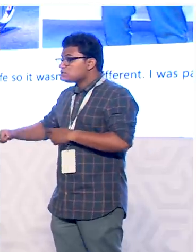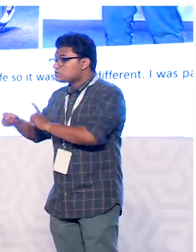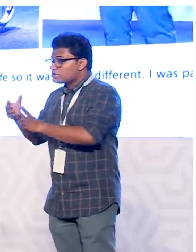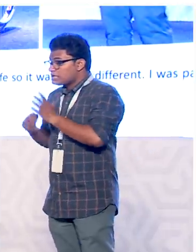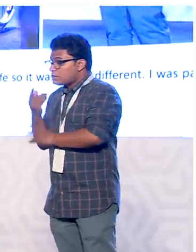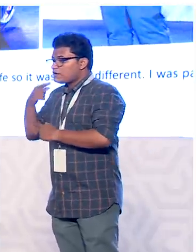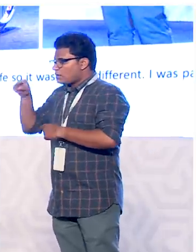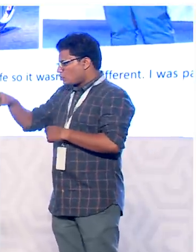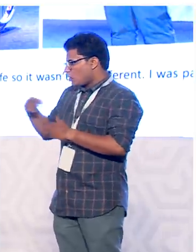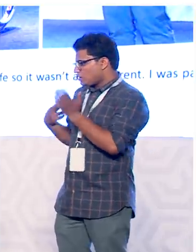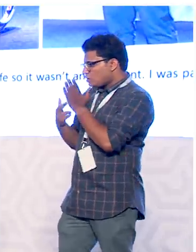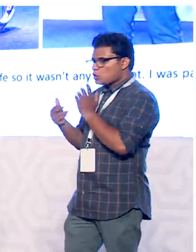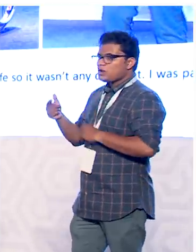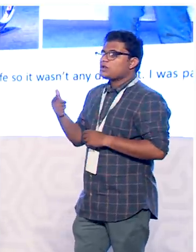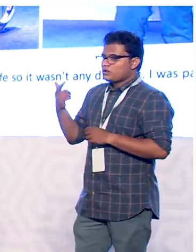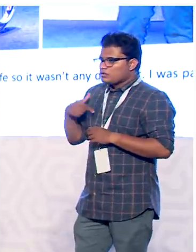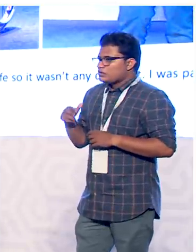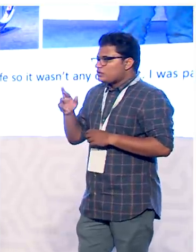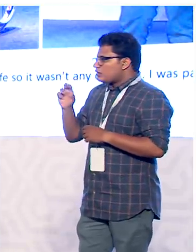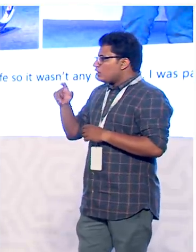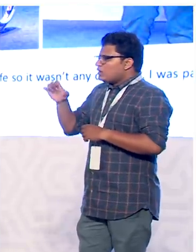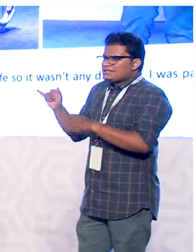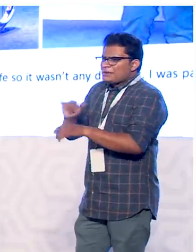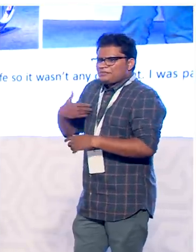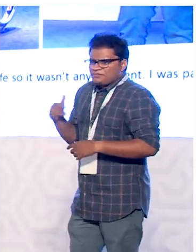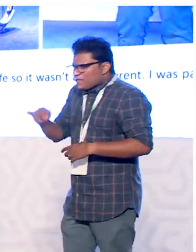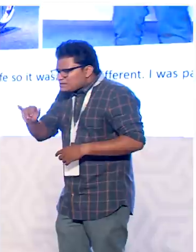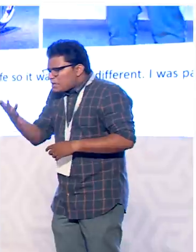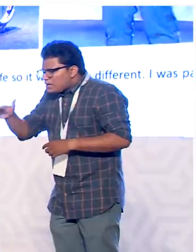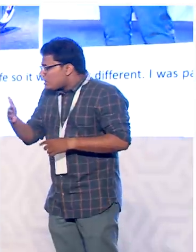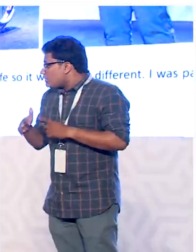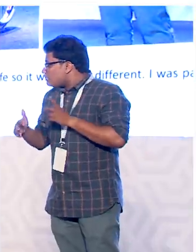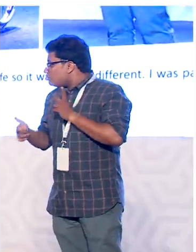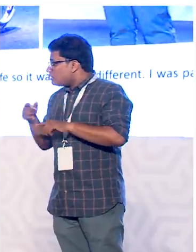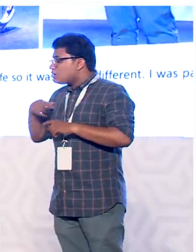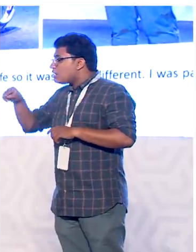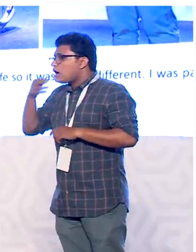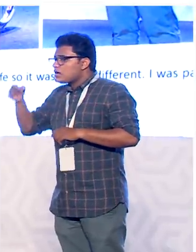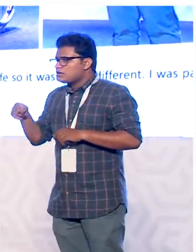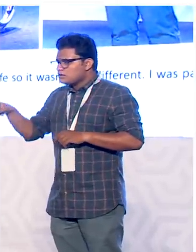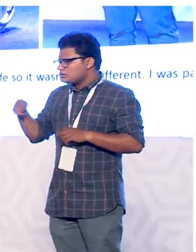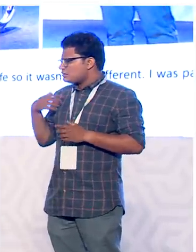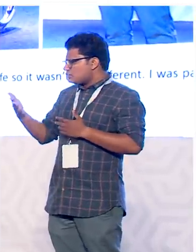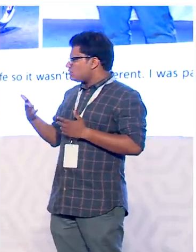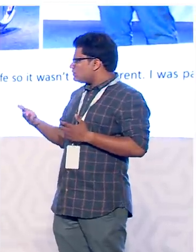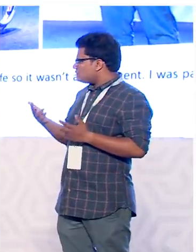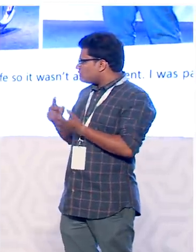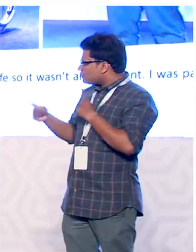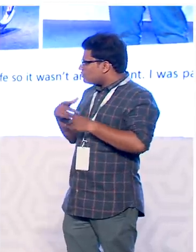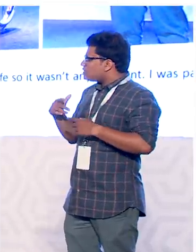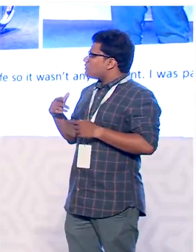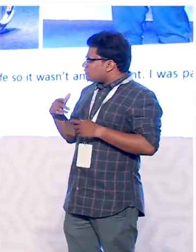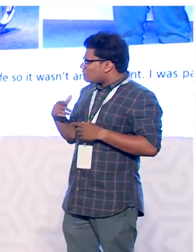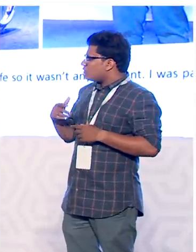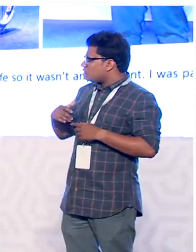role, Nandini, because his life was very similar. So when he was looking after his siblings and finally when he